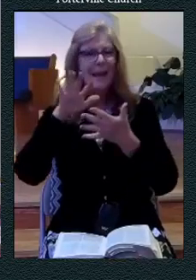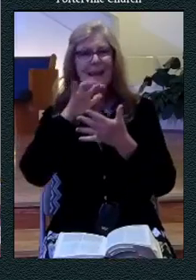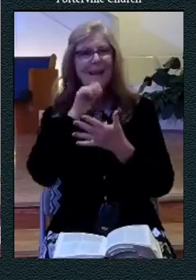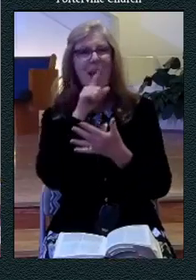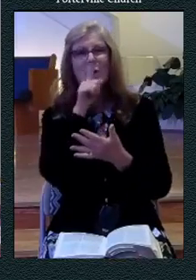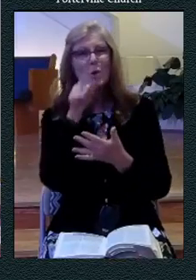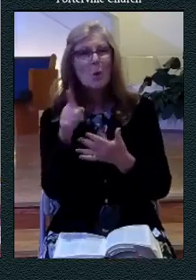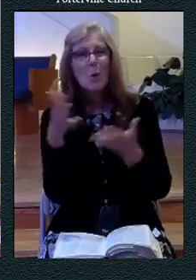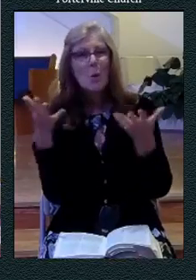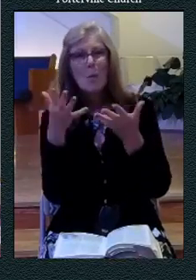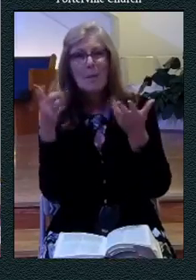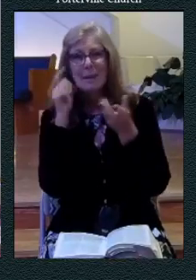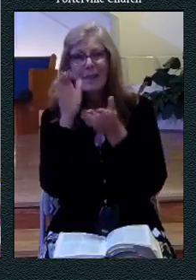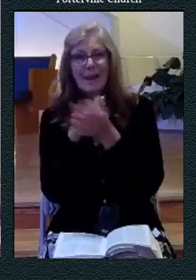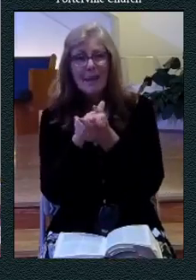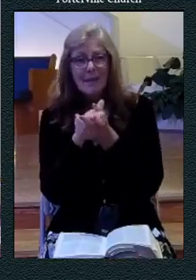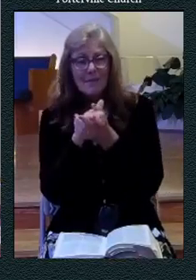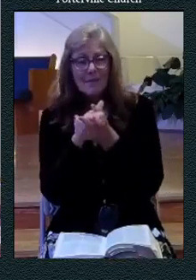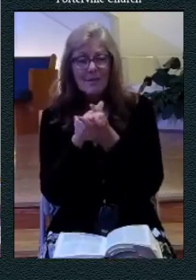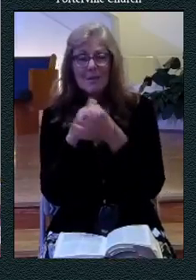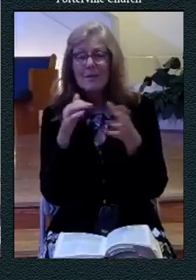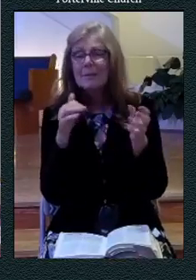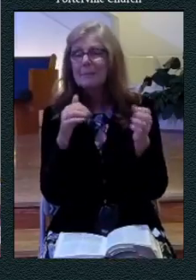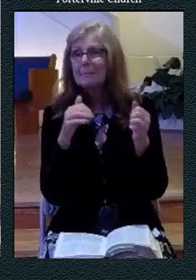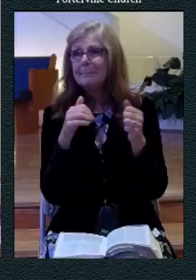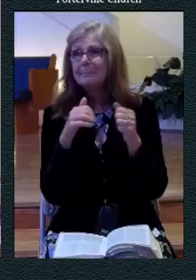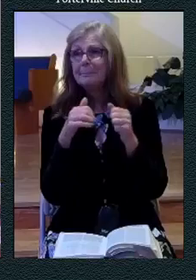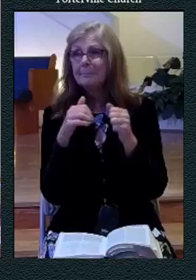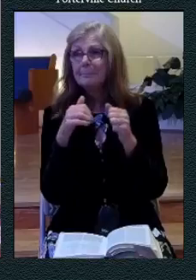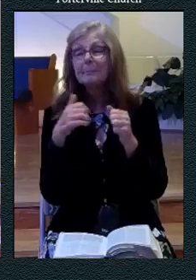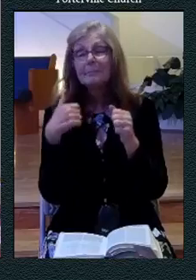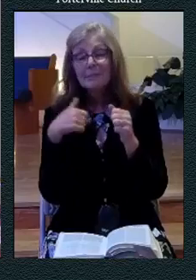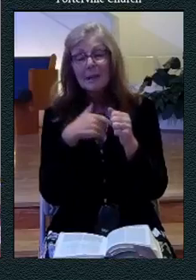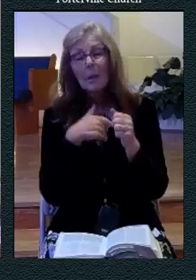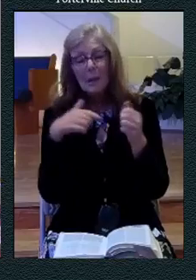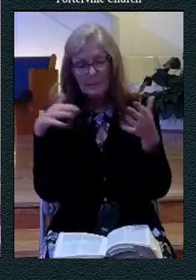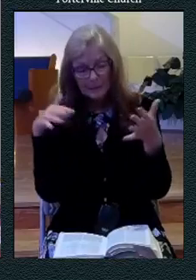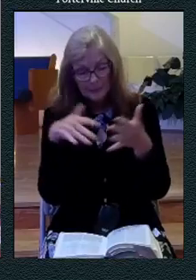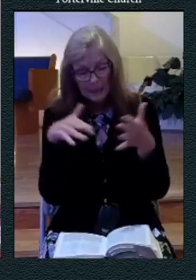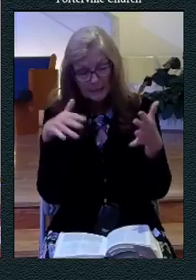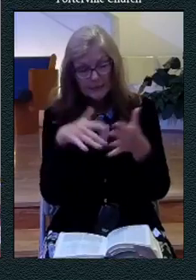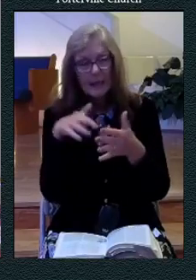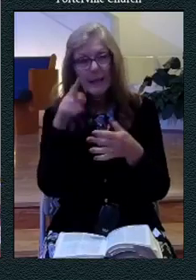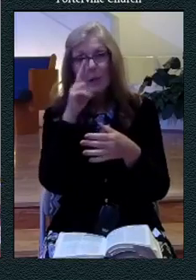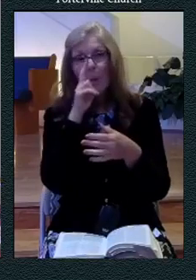or even kind of stopped up. And so we've been spending this time here because